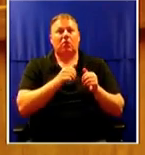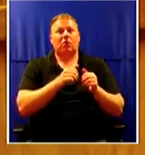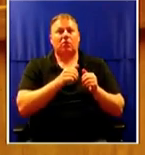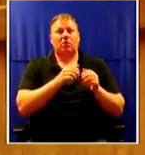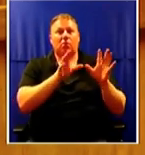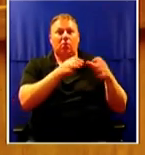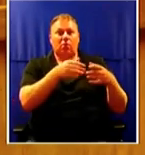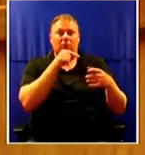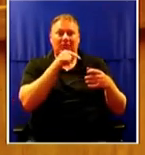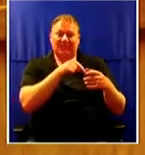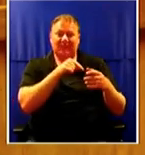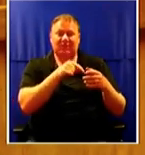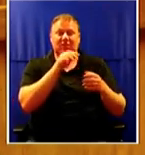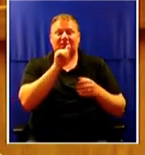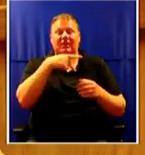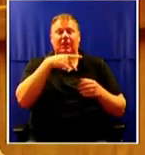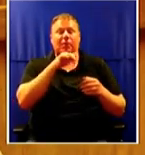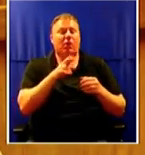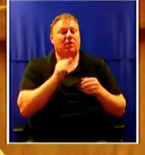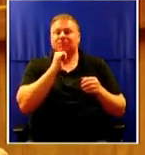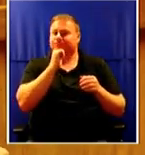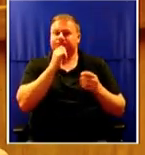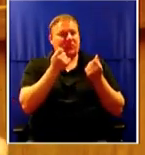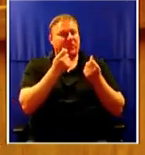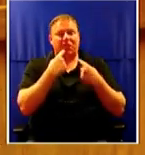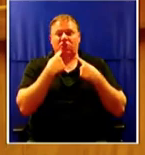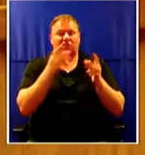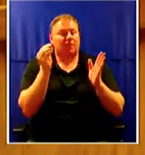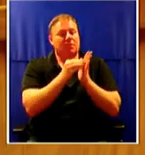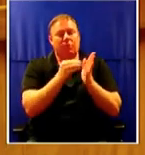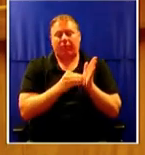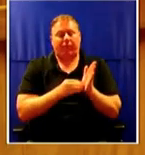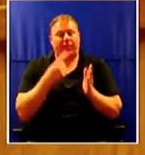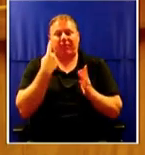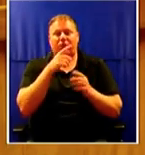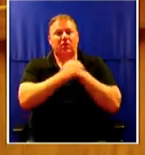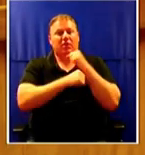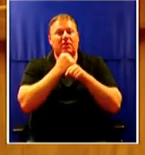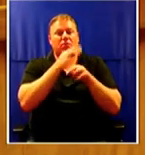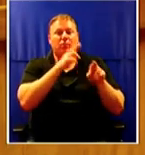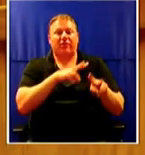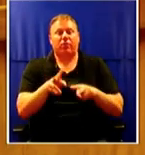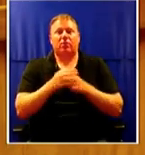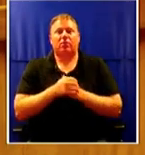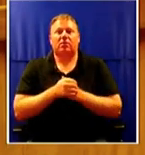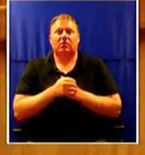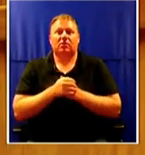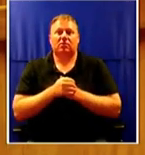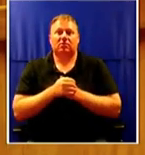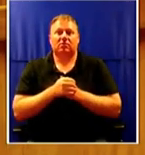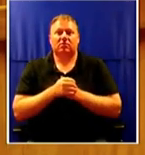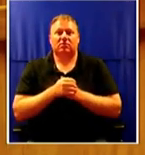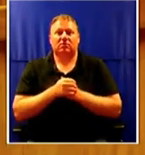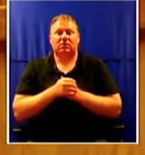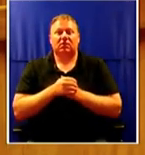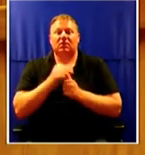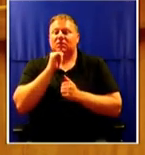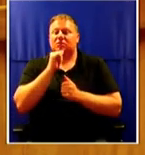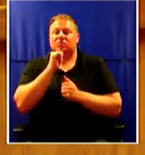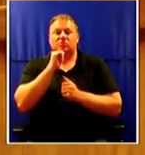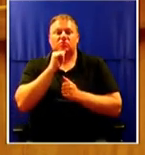under review. The ACDP finds it unpardonable that the communicable and non-communicable disease